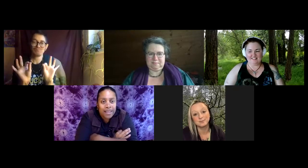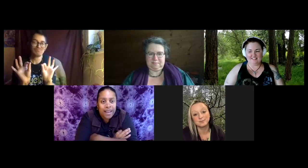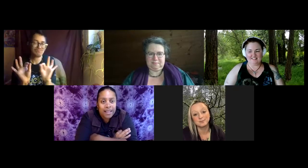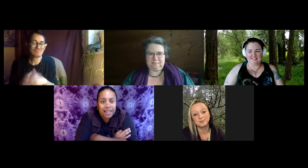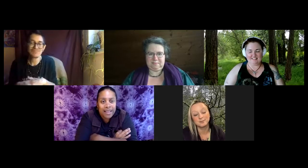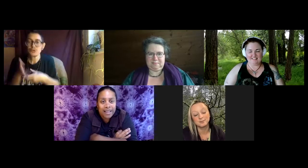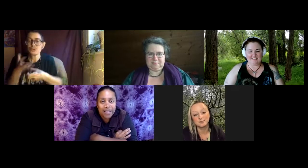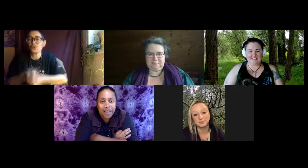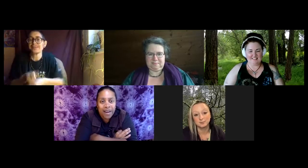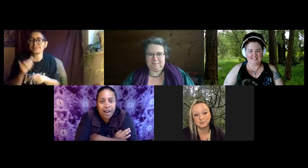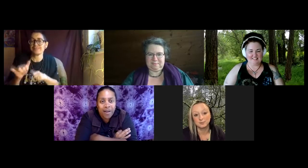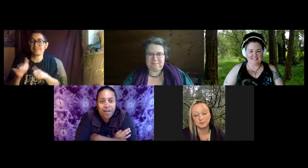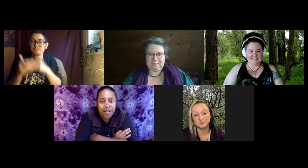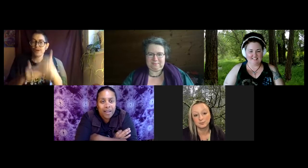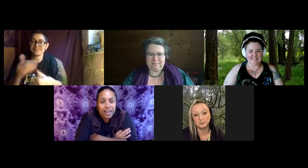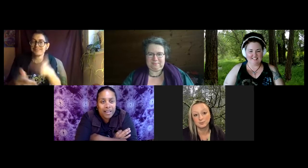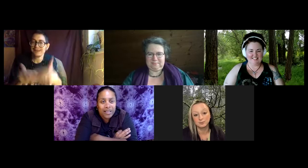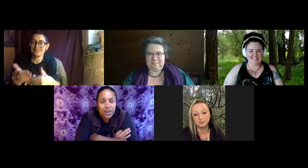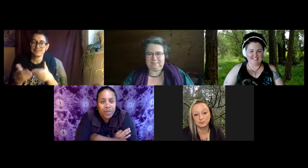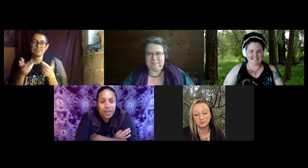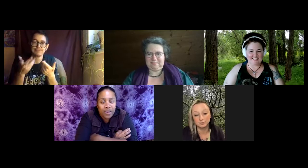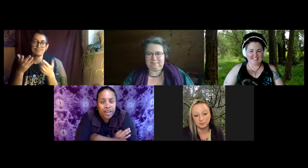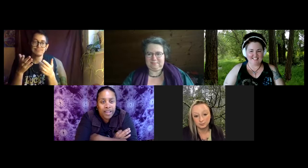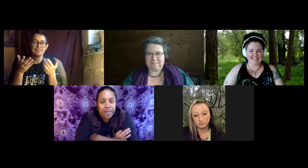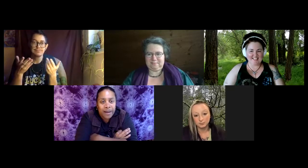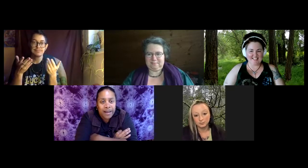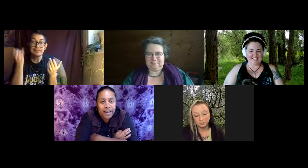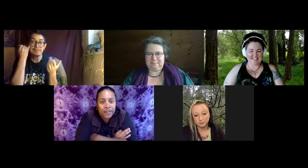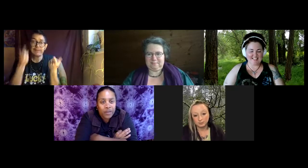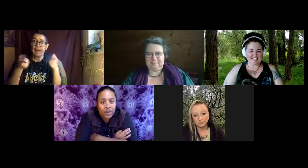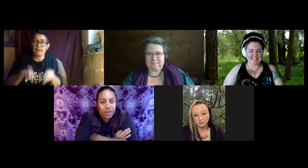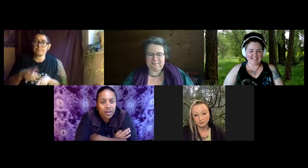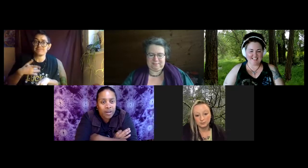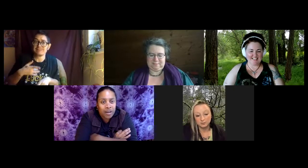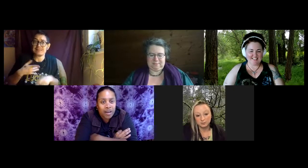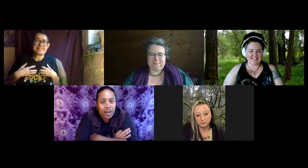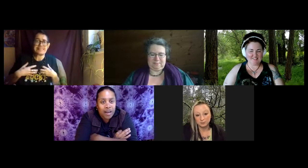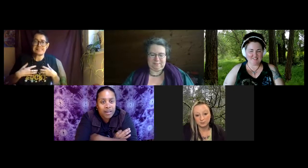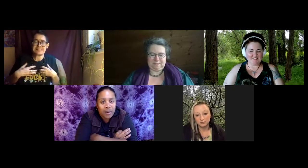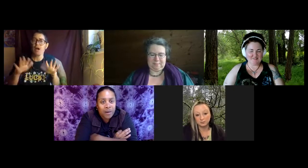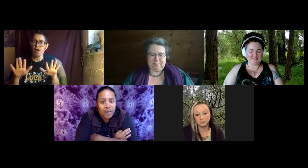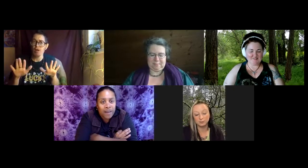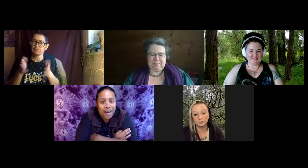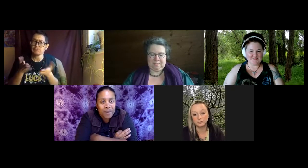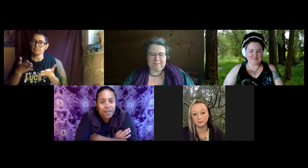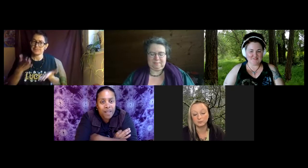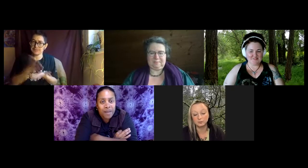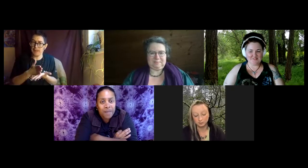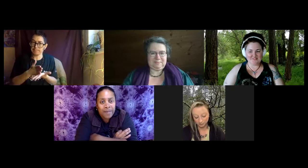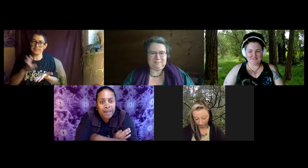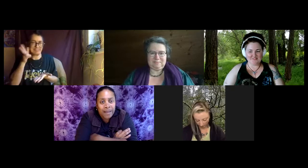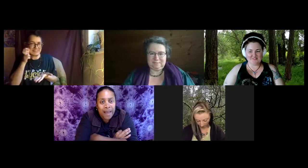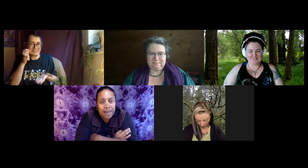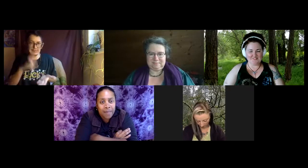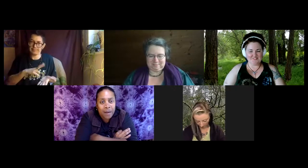like that's the way to go. And so you want to trust that process for sure. And, you know, and if it happens, you feel a little